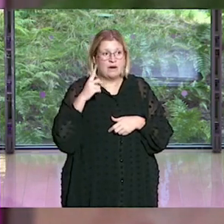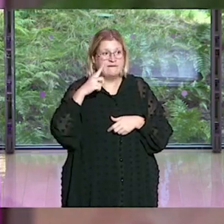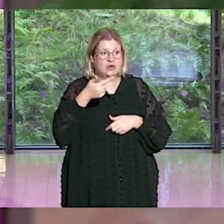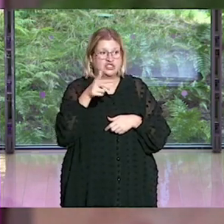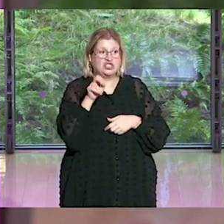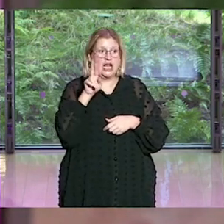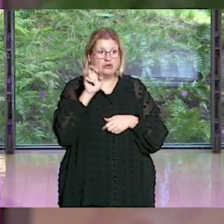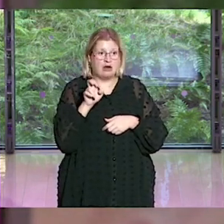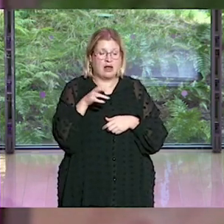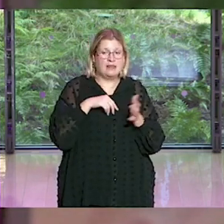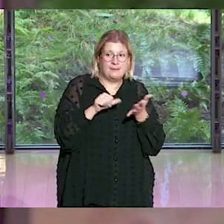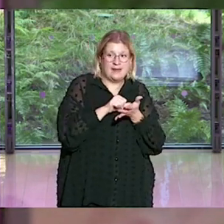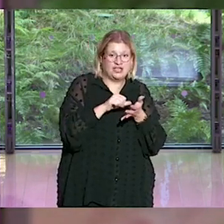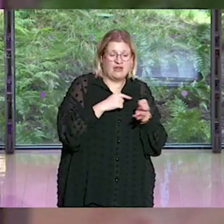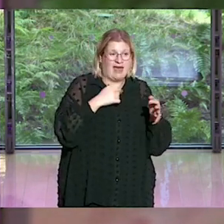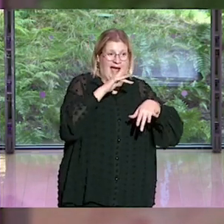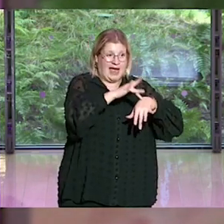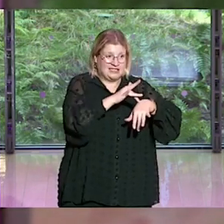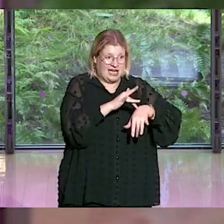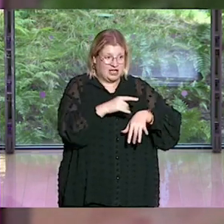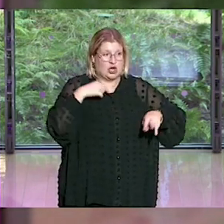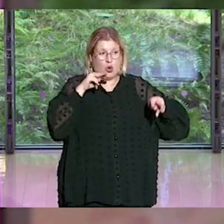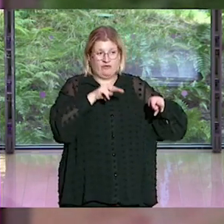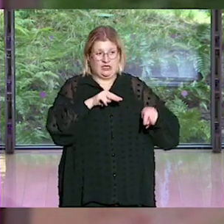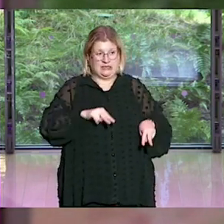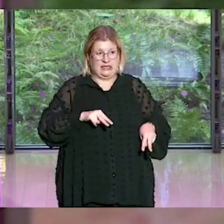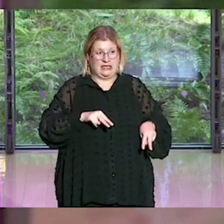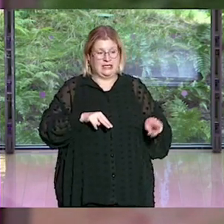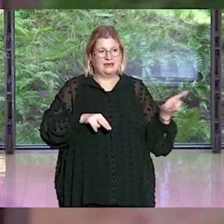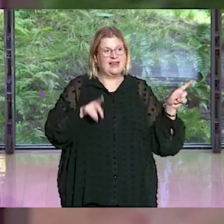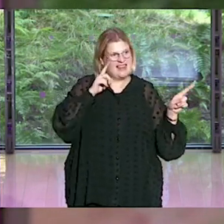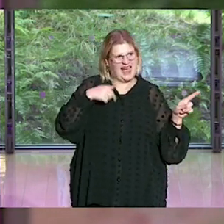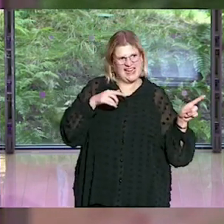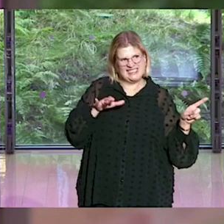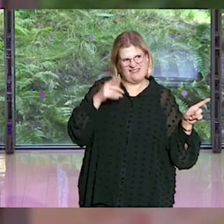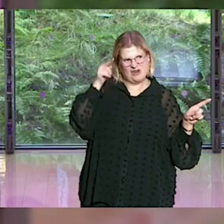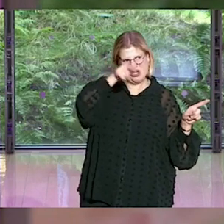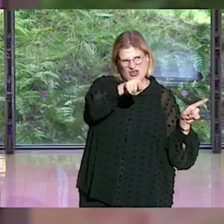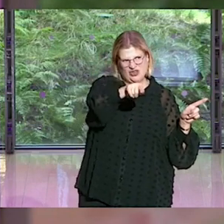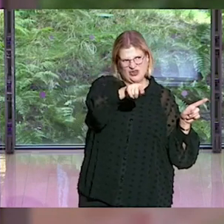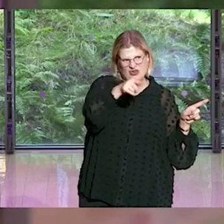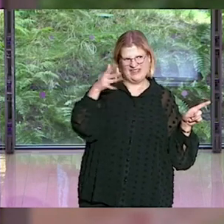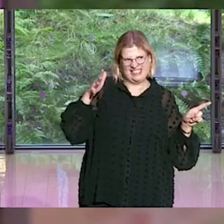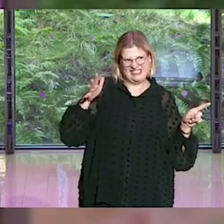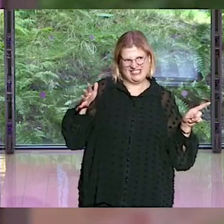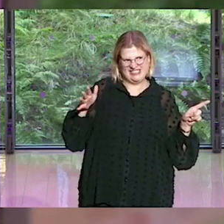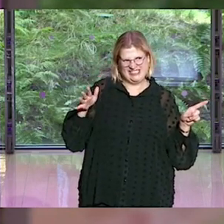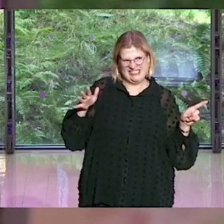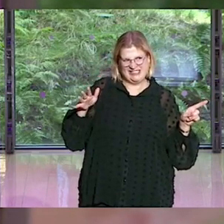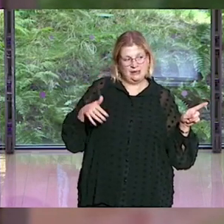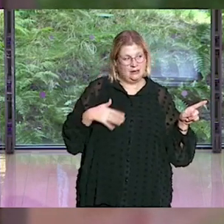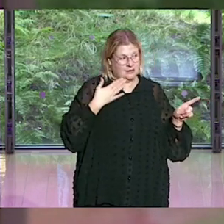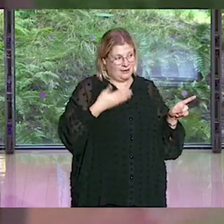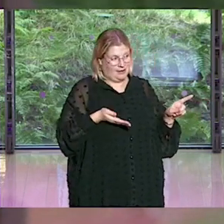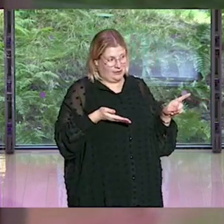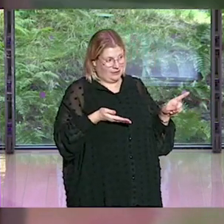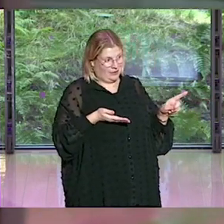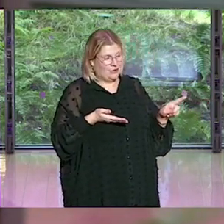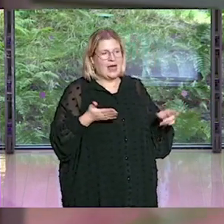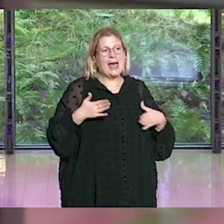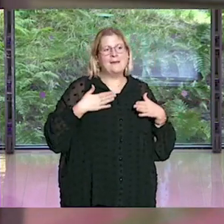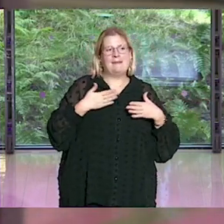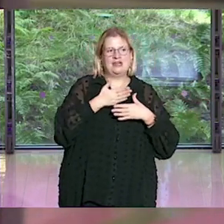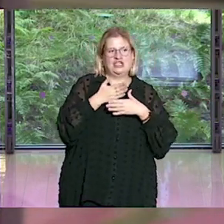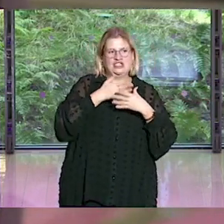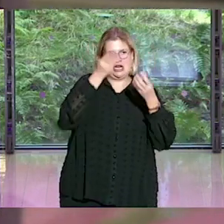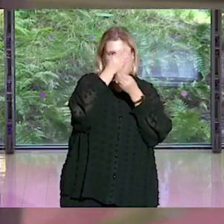work on and the pages that I oversee. I think I did that for you. Oh, thank you. I'm happy to